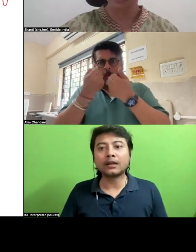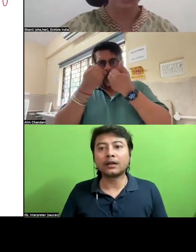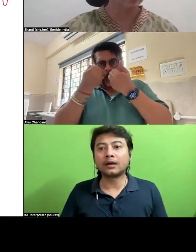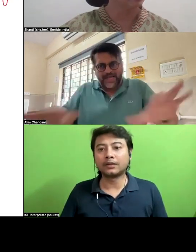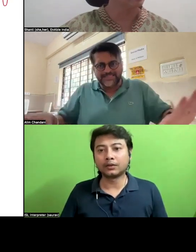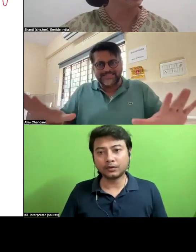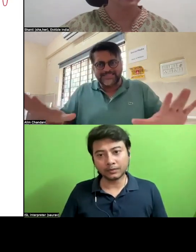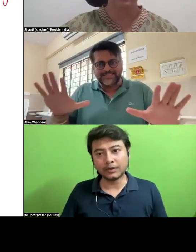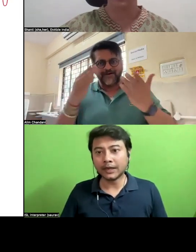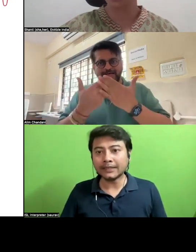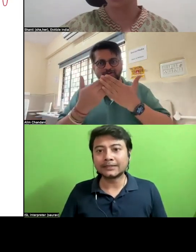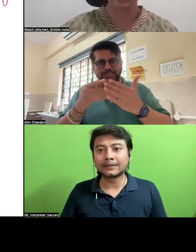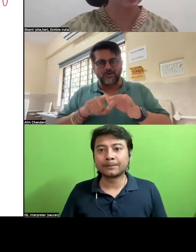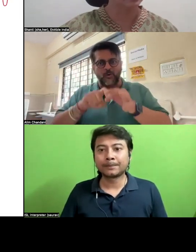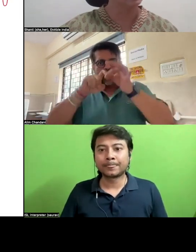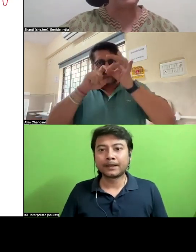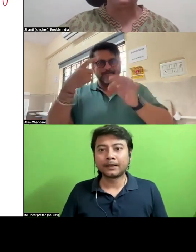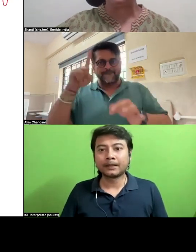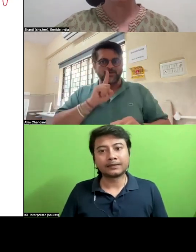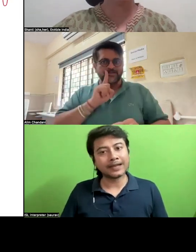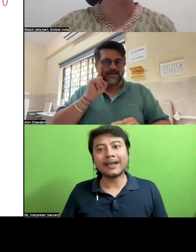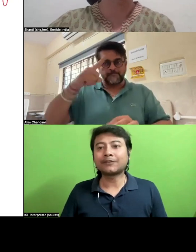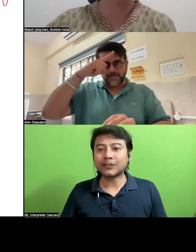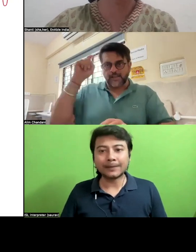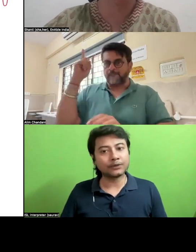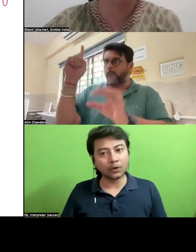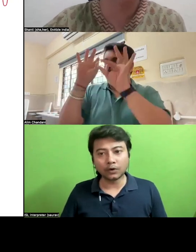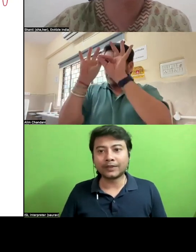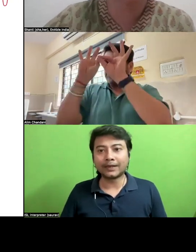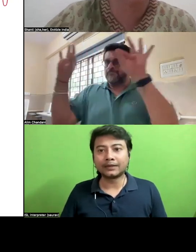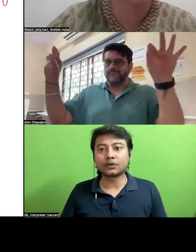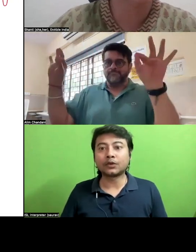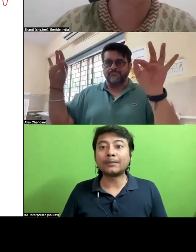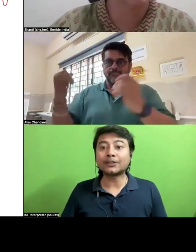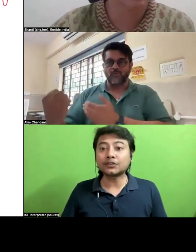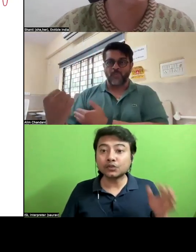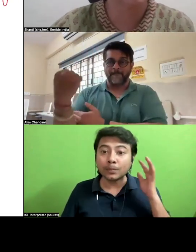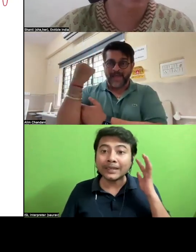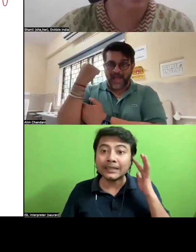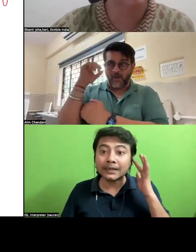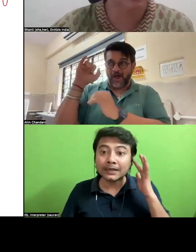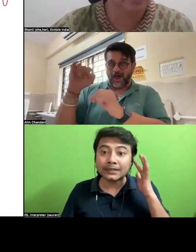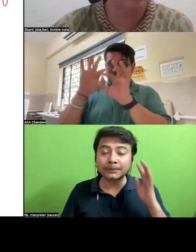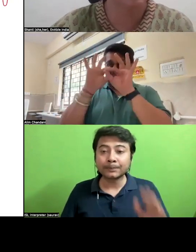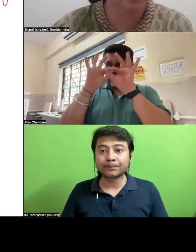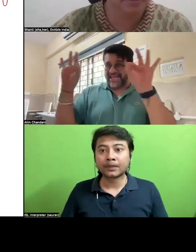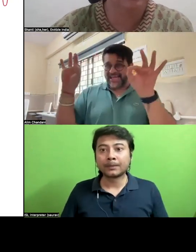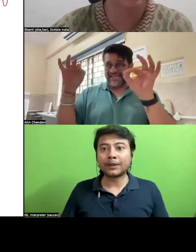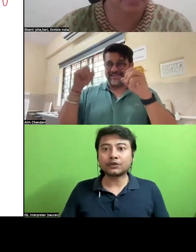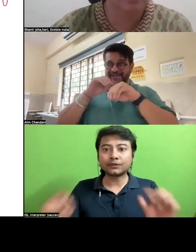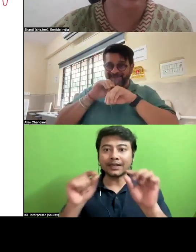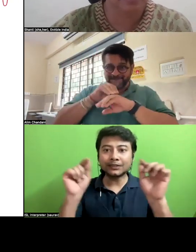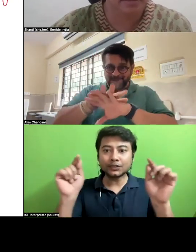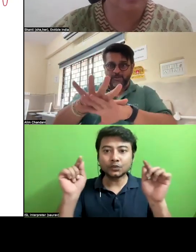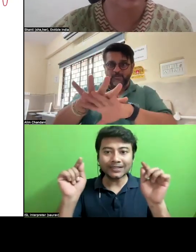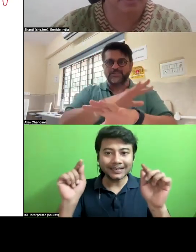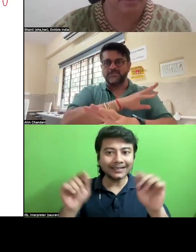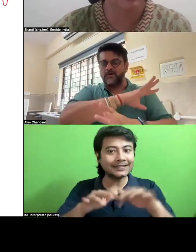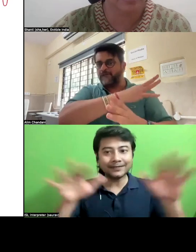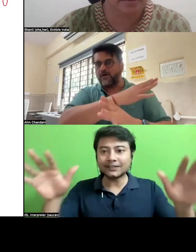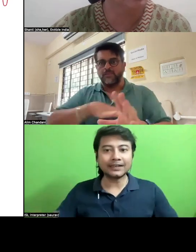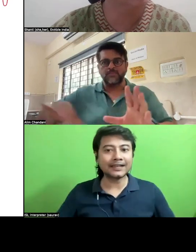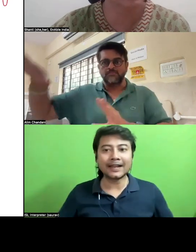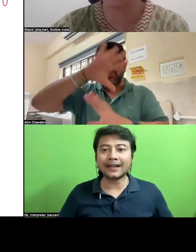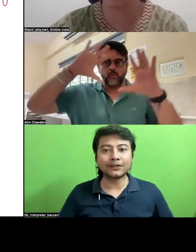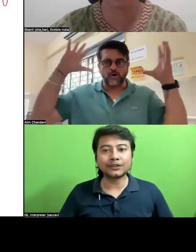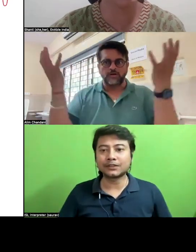all, learnings. Sign language helps all of that. So imagine so many years because of that just one sentence